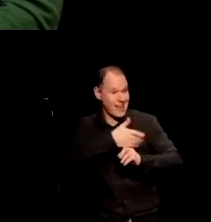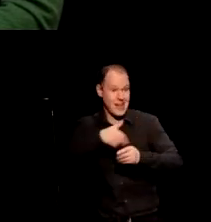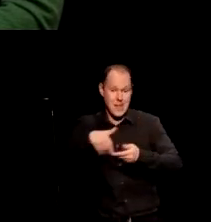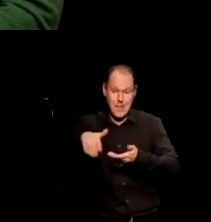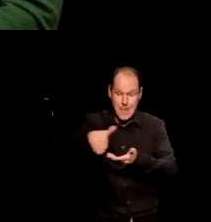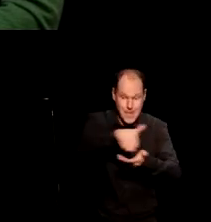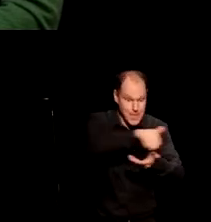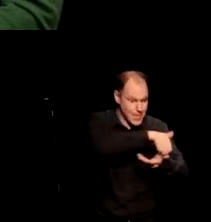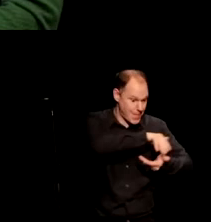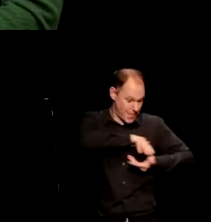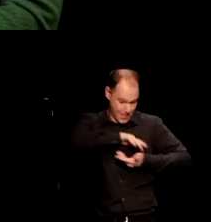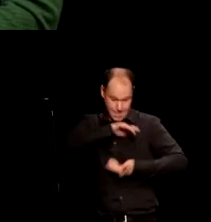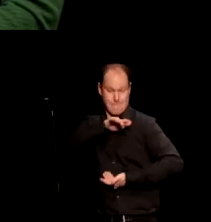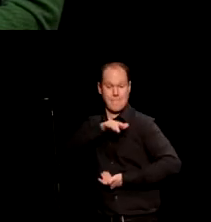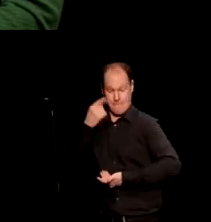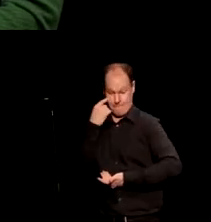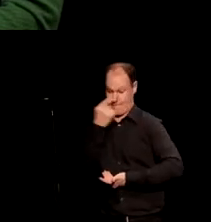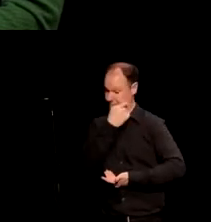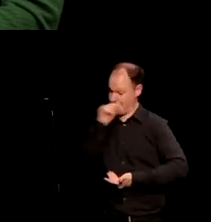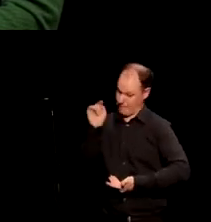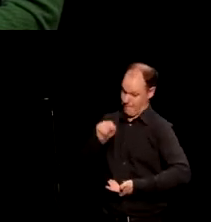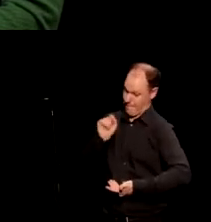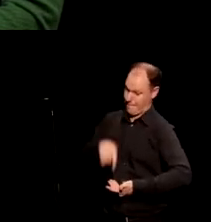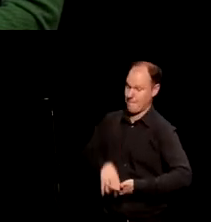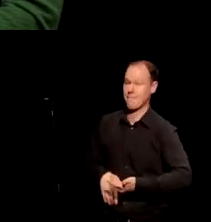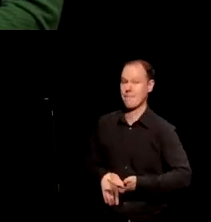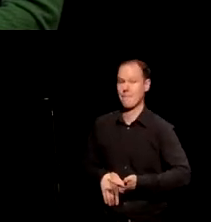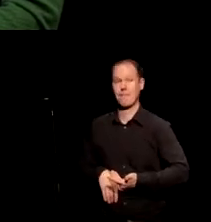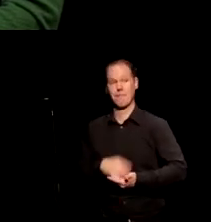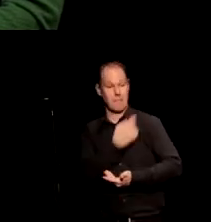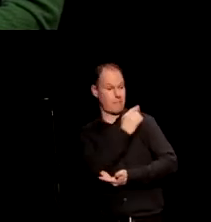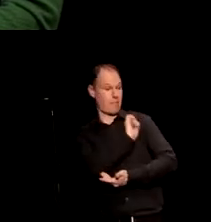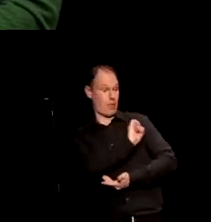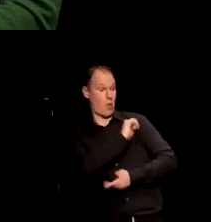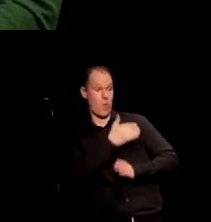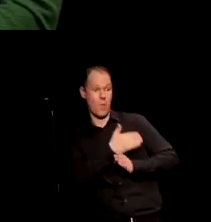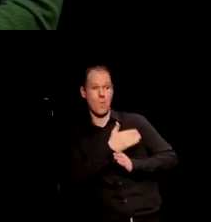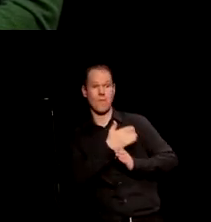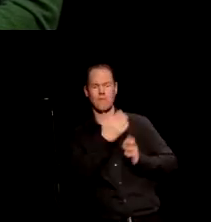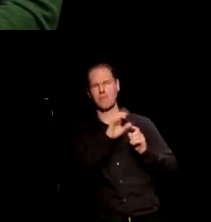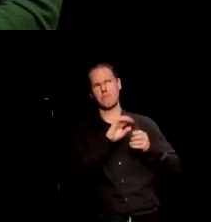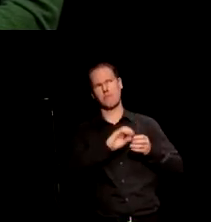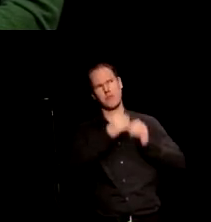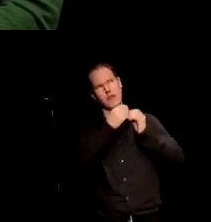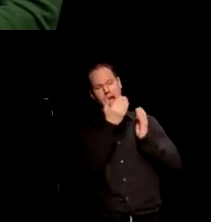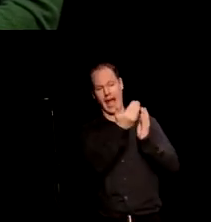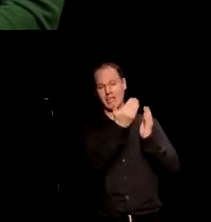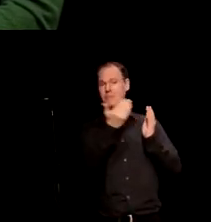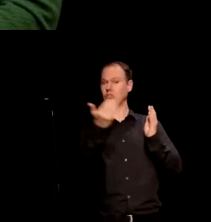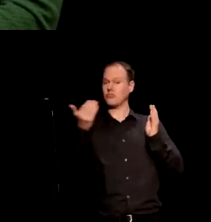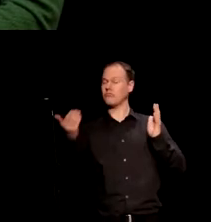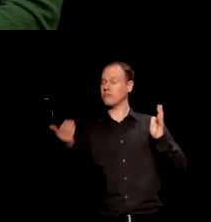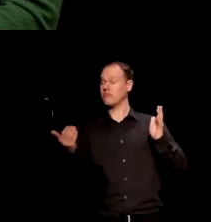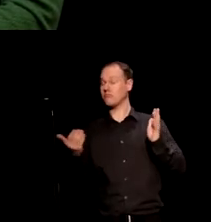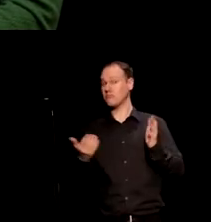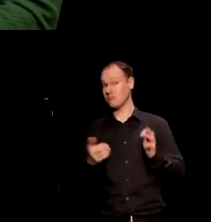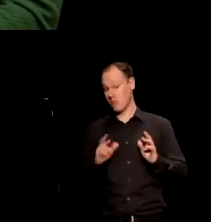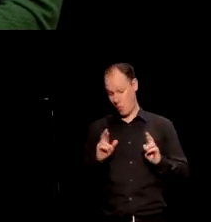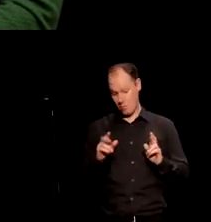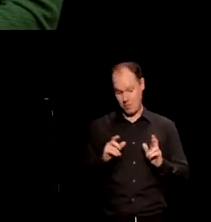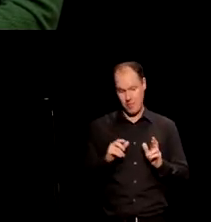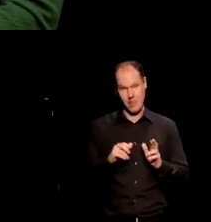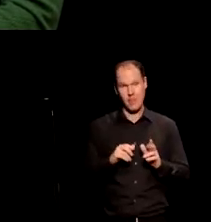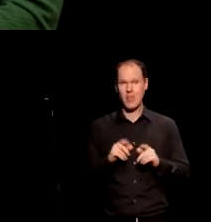was gathered. It was part of a series of exhibitions that were made that hopefully will continue to be made. And